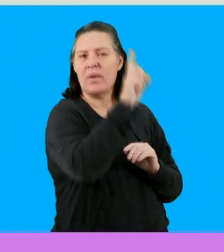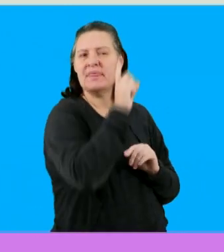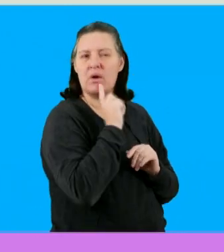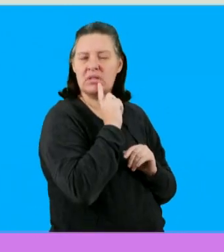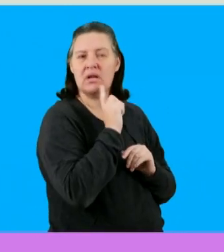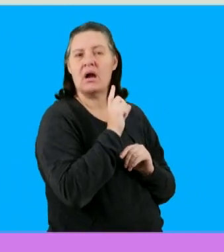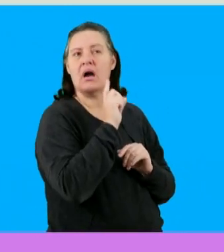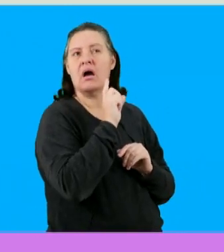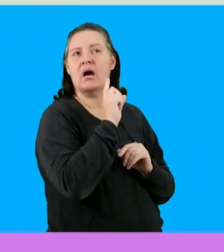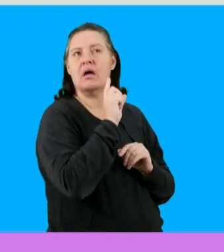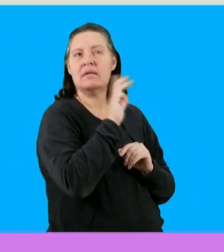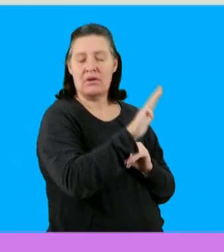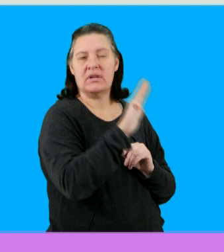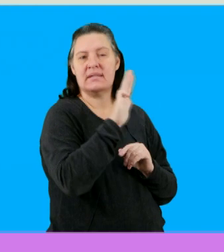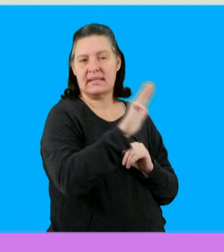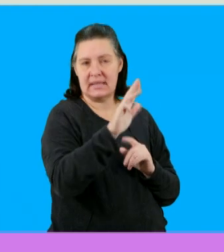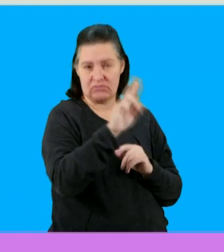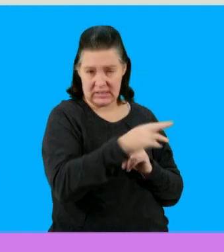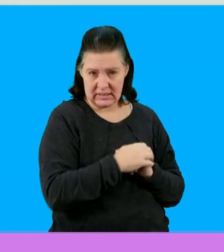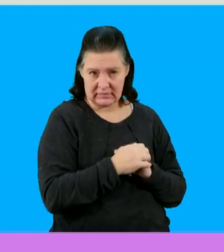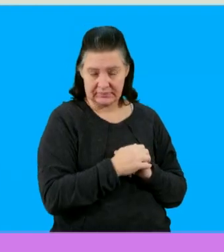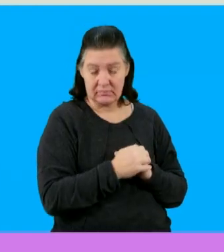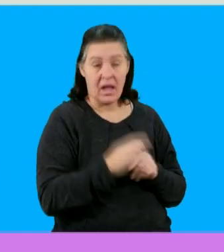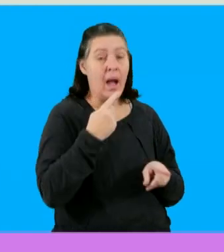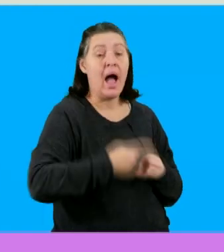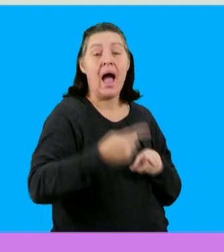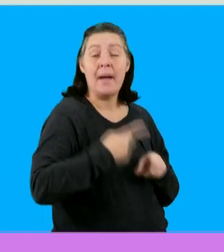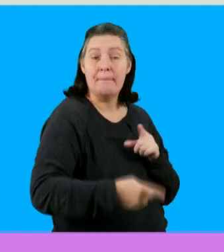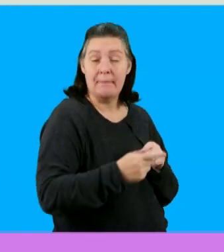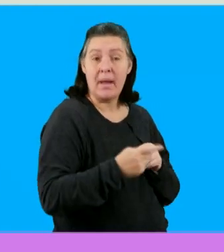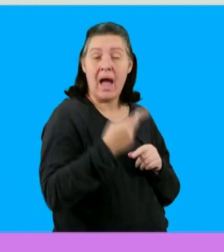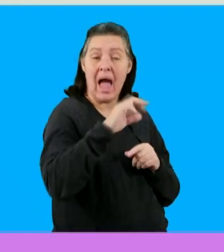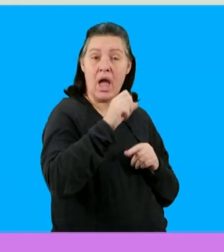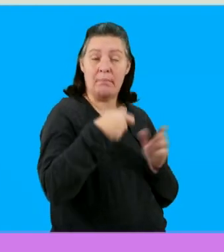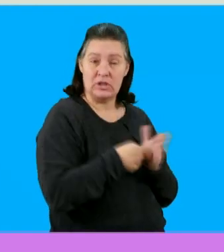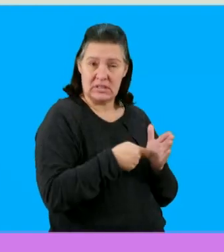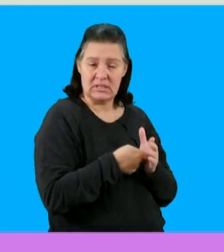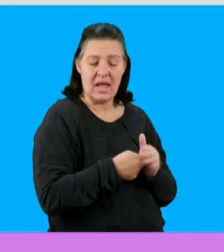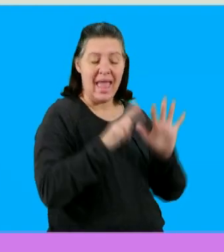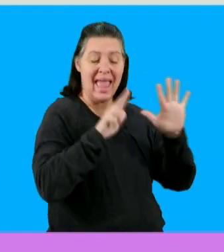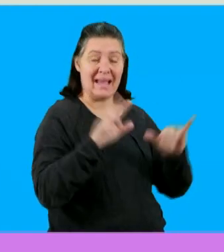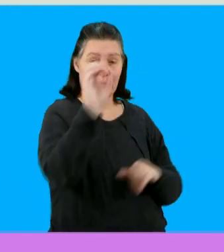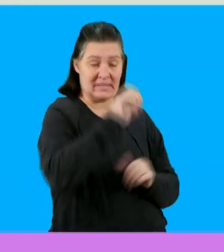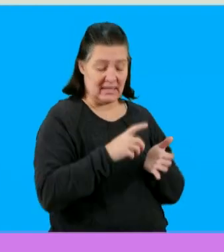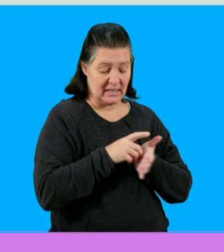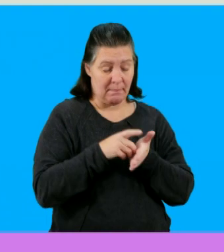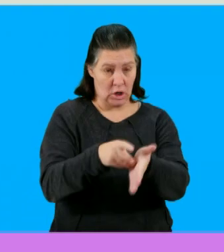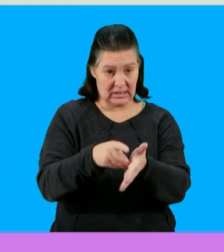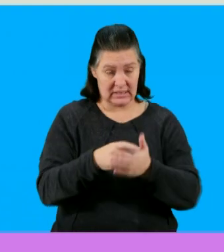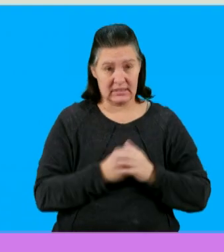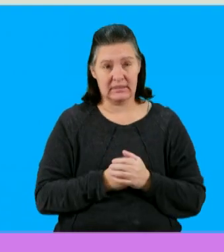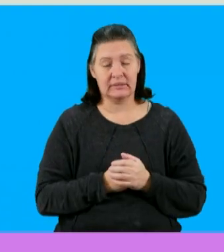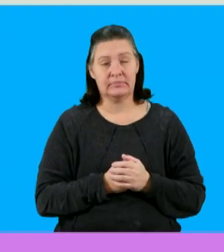for 1,199 Rand. The hire purchase agreement is a deposit of 8%. So there's our